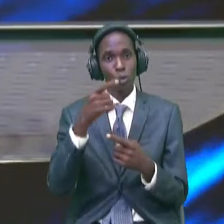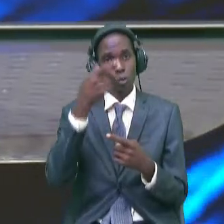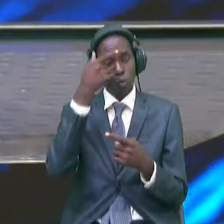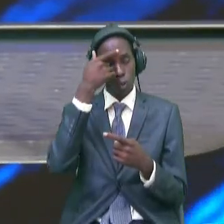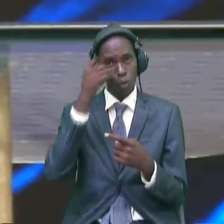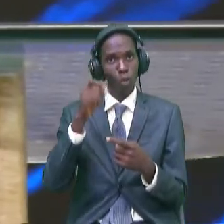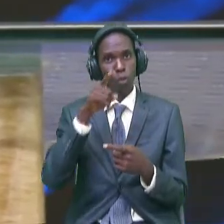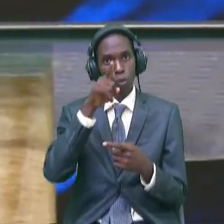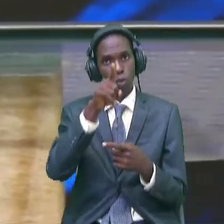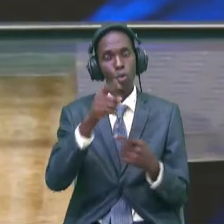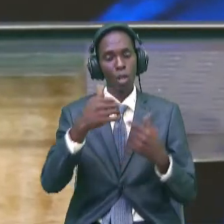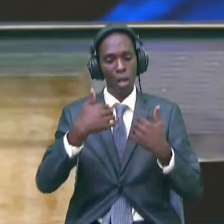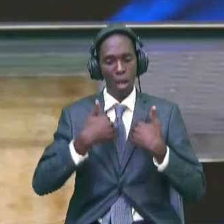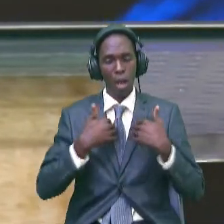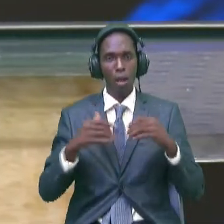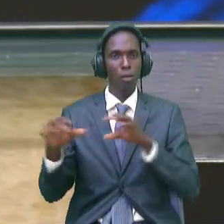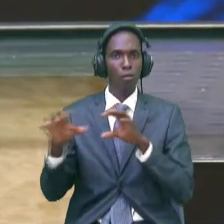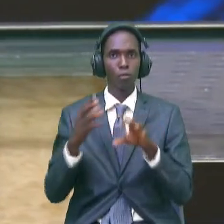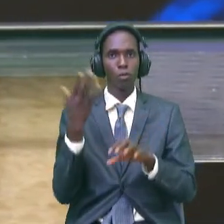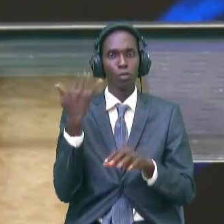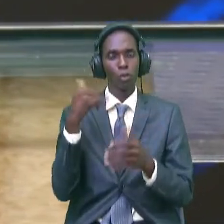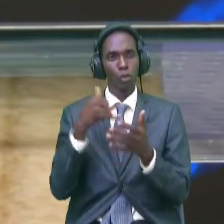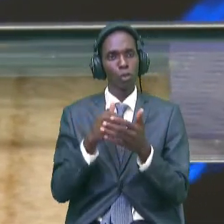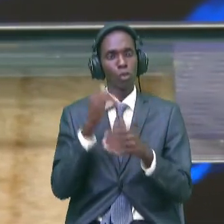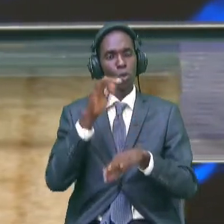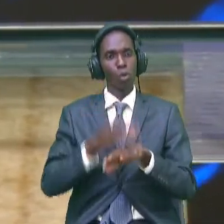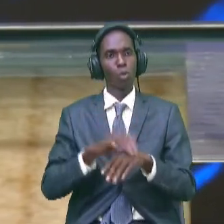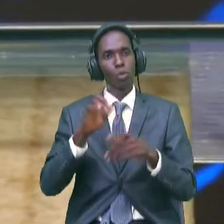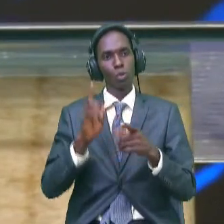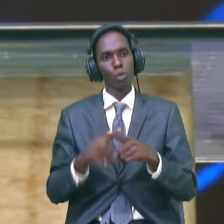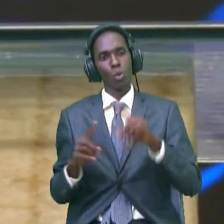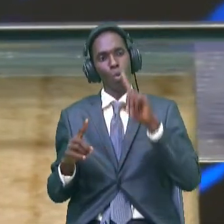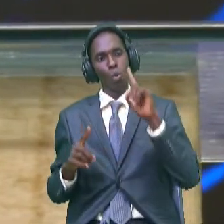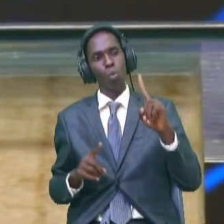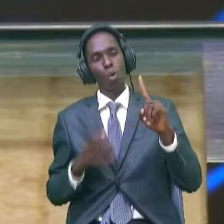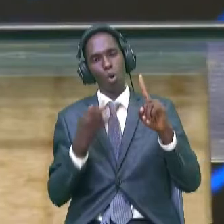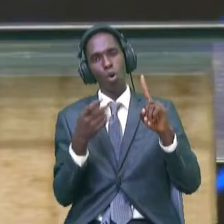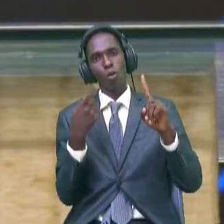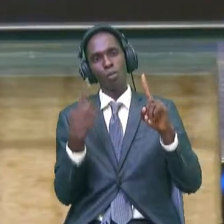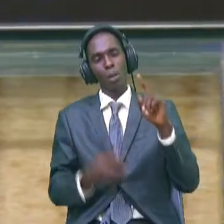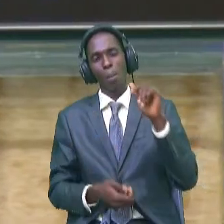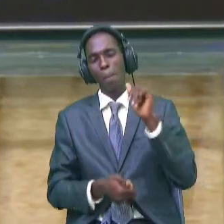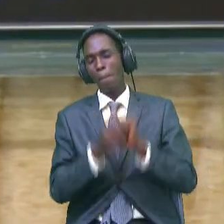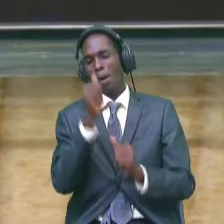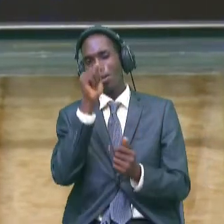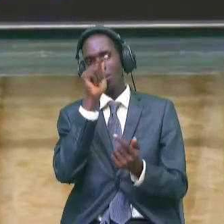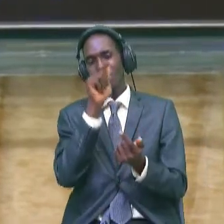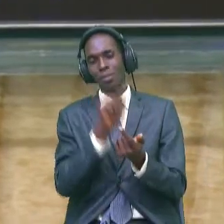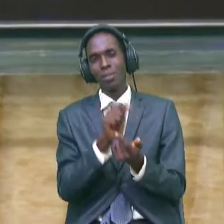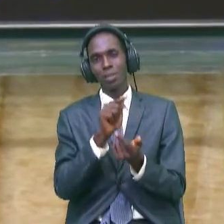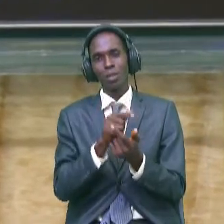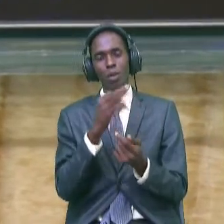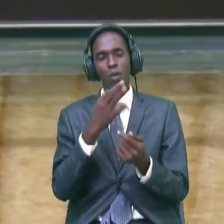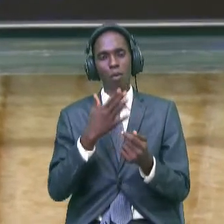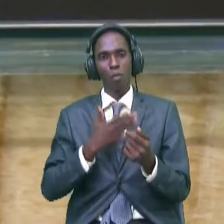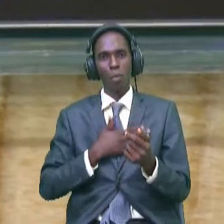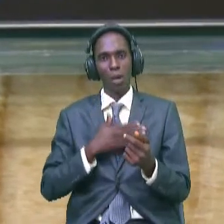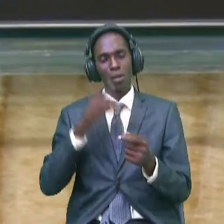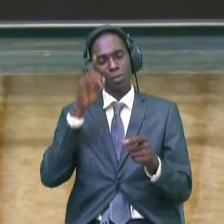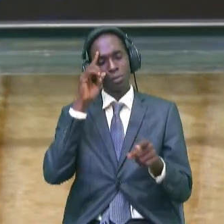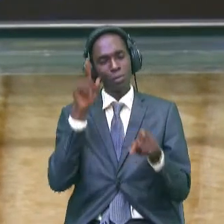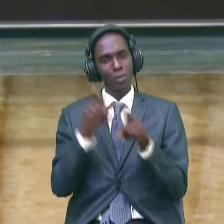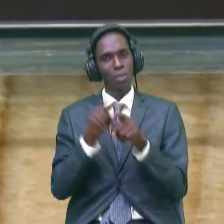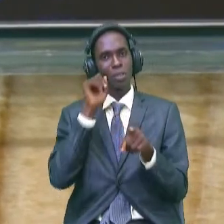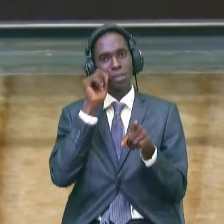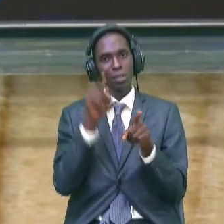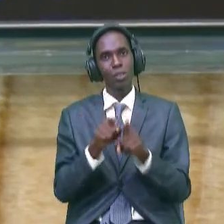inasmuch as ye have done it unto one of the least of these my brethren, ye